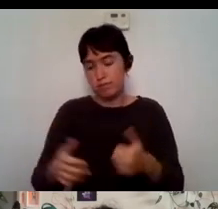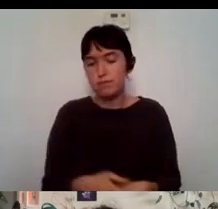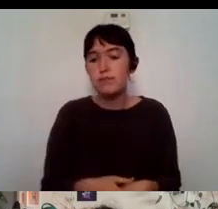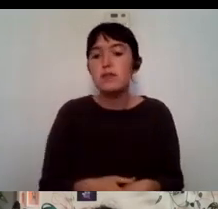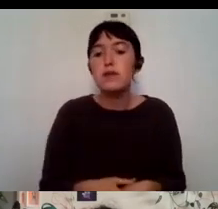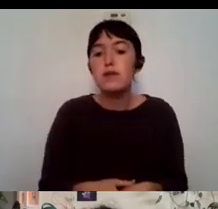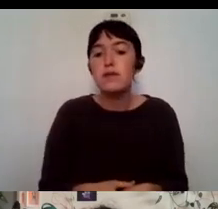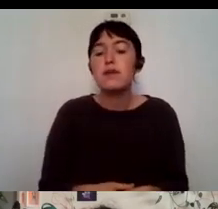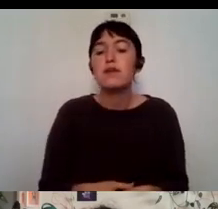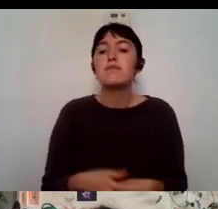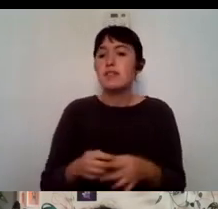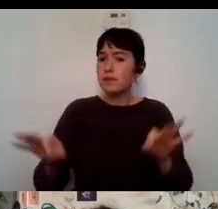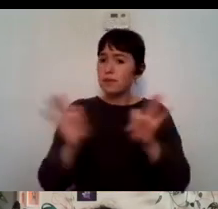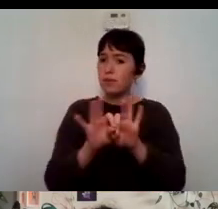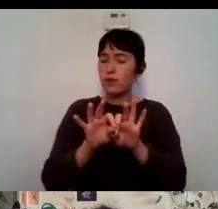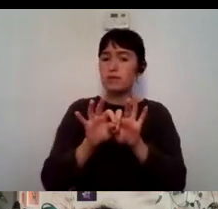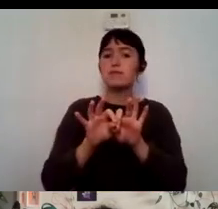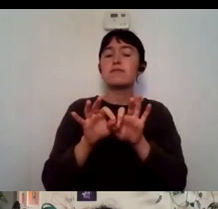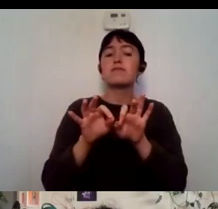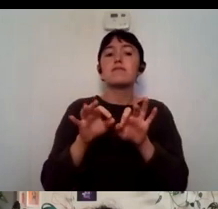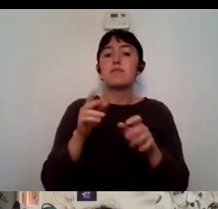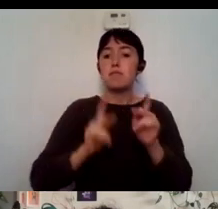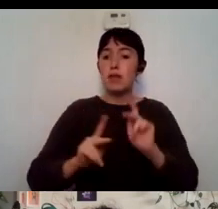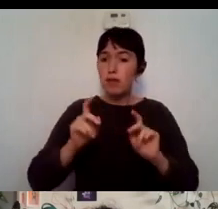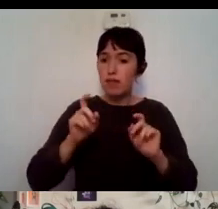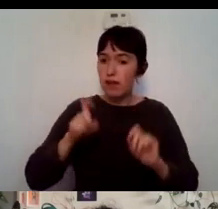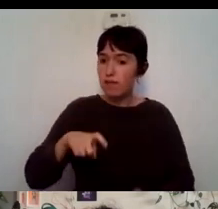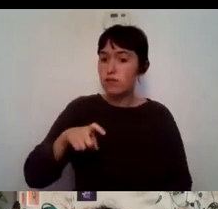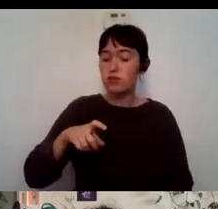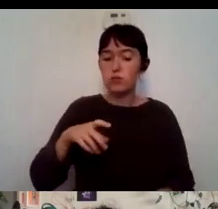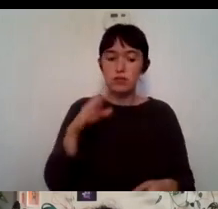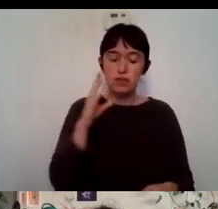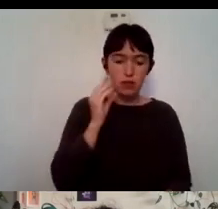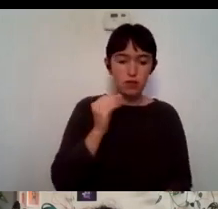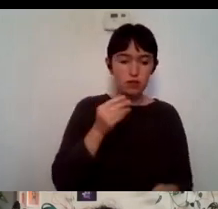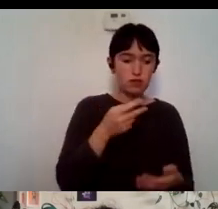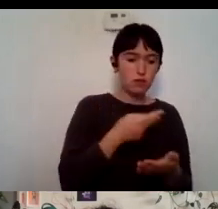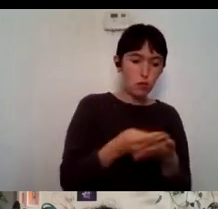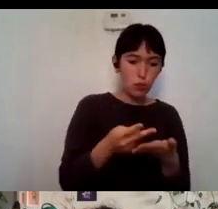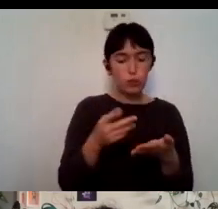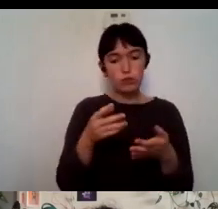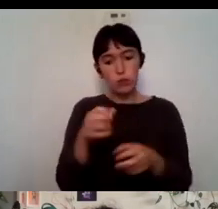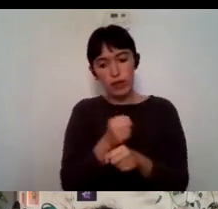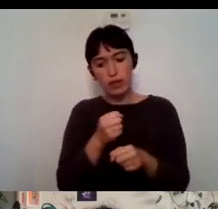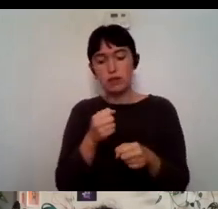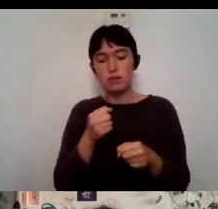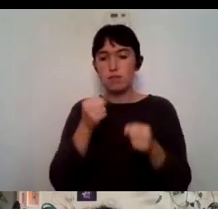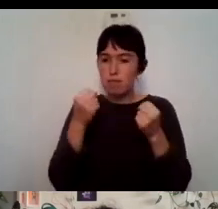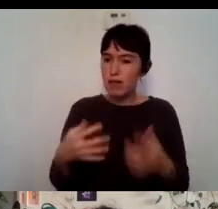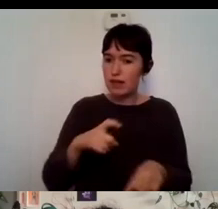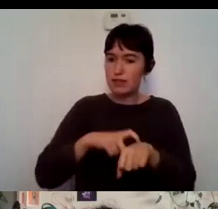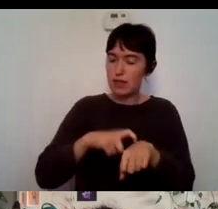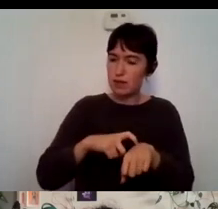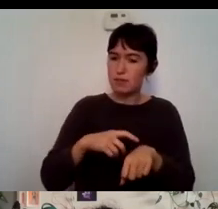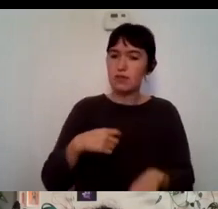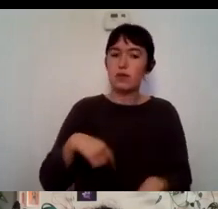to have people experience these wins and losses lots and lots of times. So remember that I said that when we're recording electrical activity, we